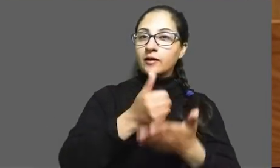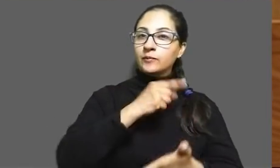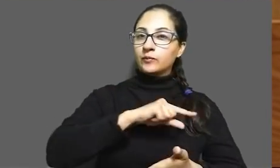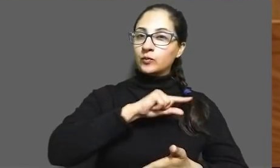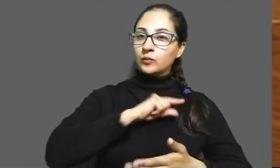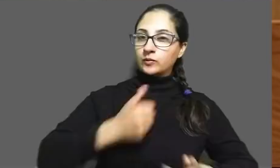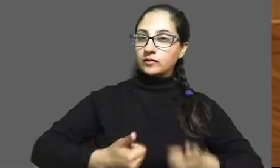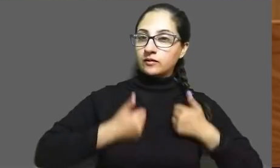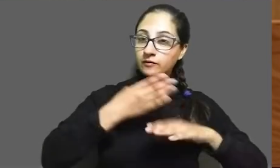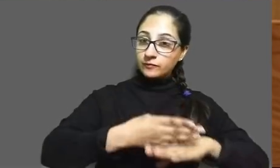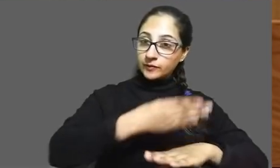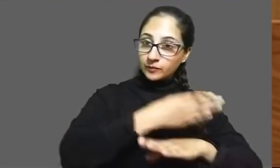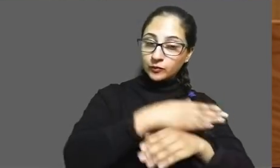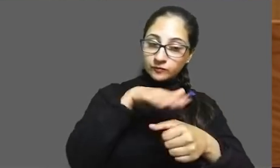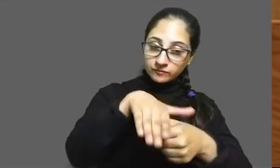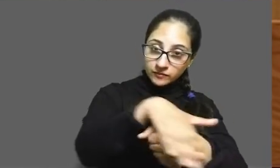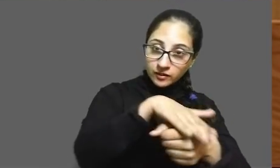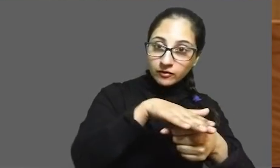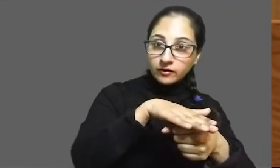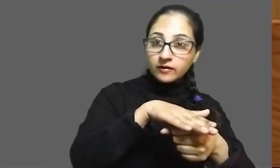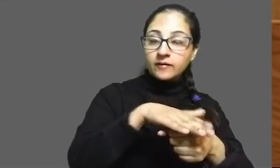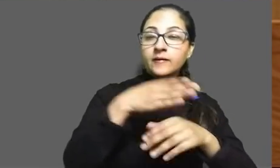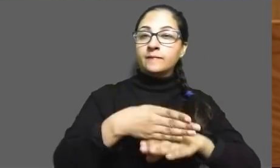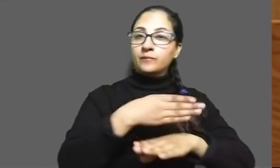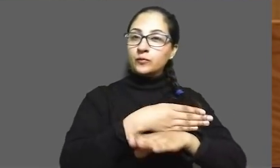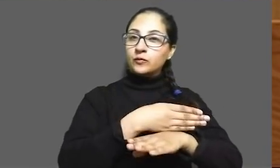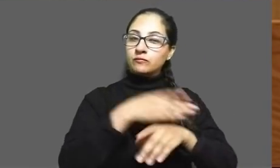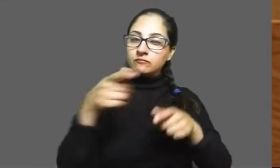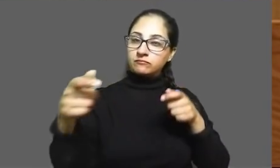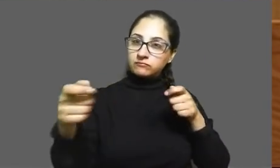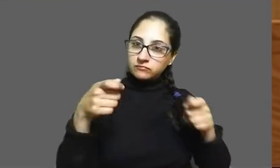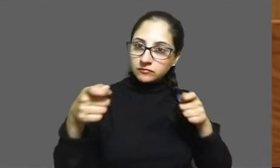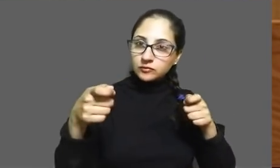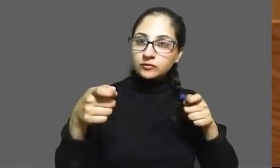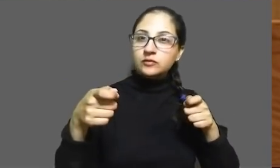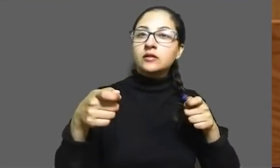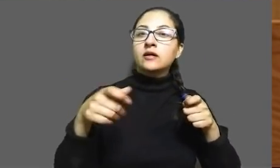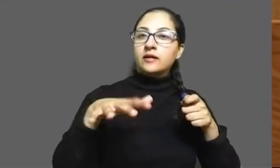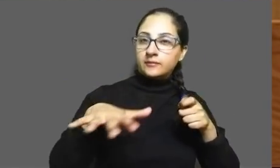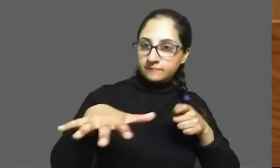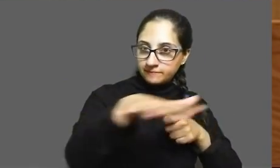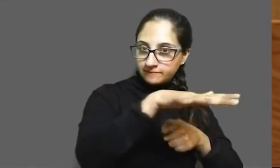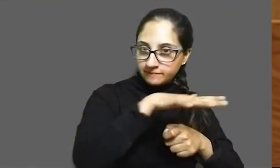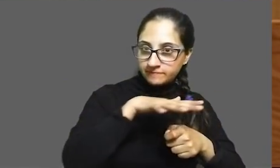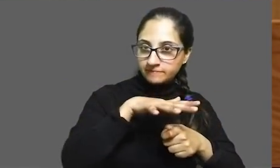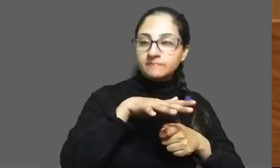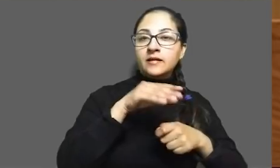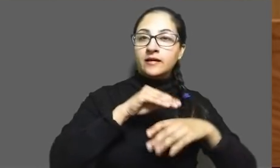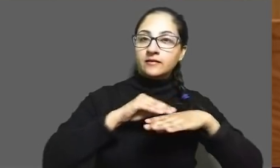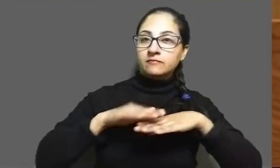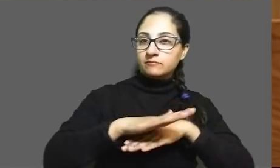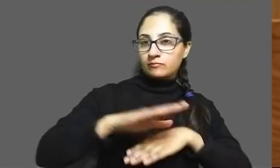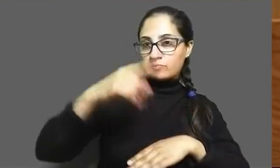on the quality of life and the quality of thought and the quality of governance in the various countries where we are